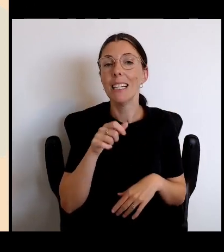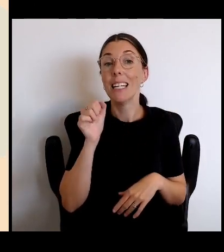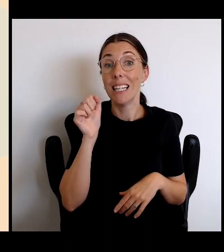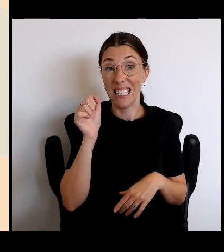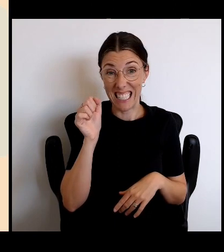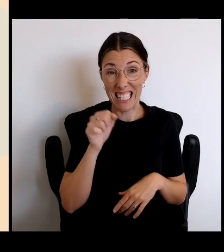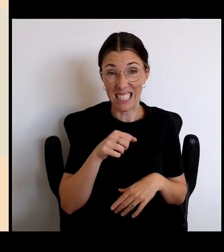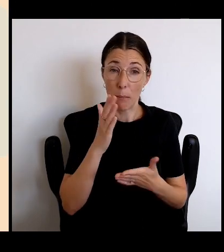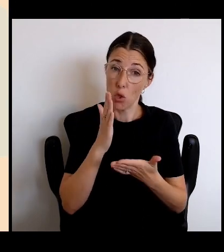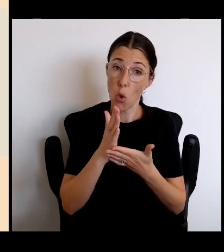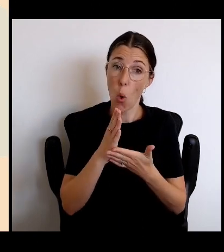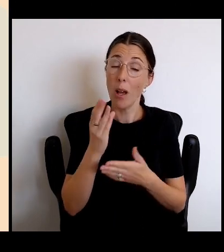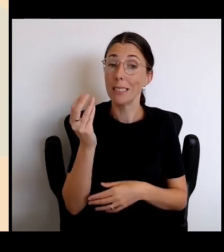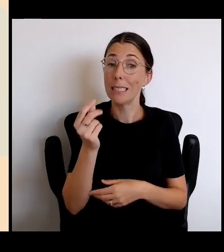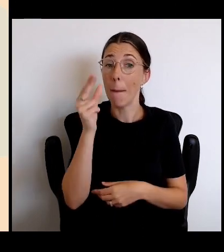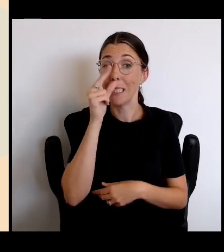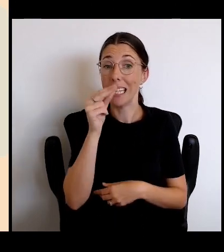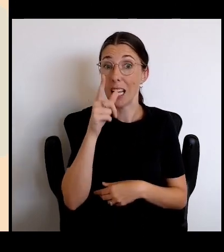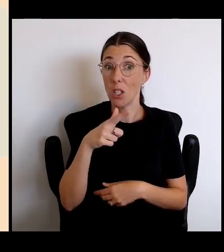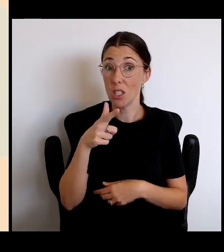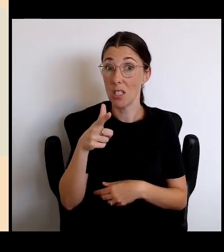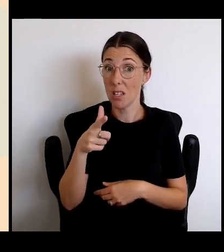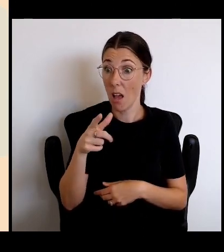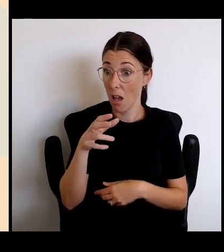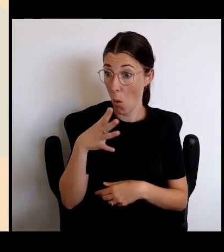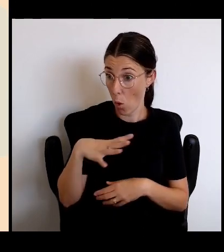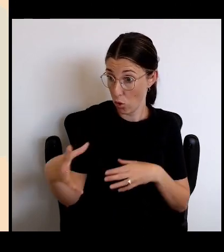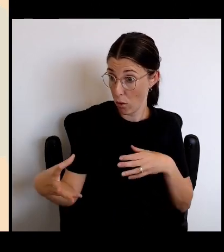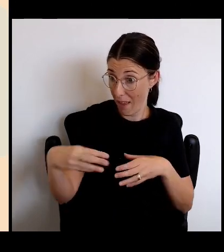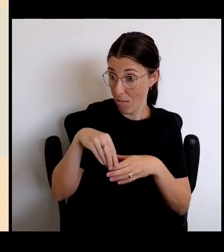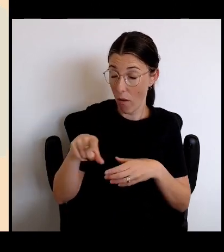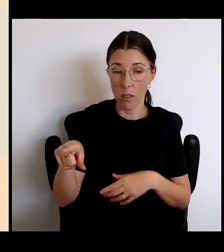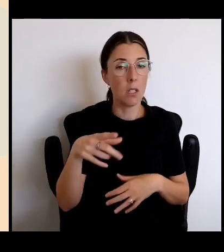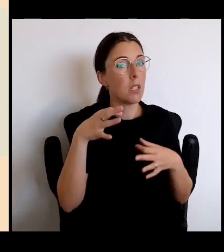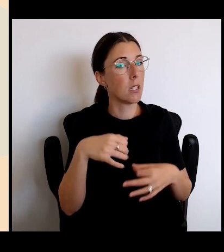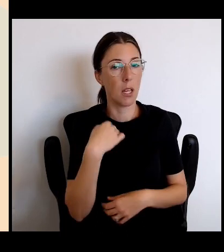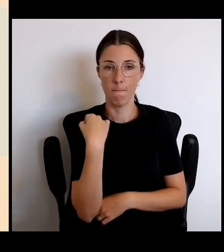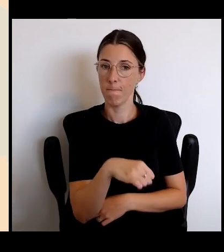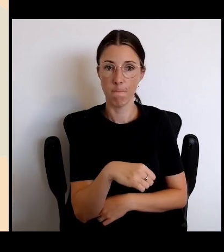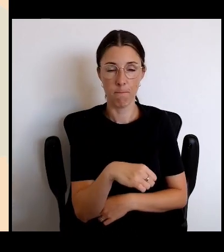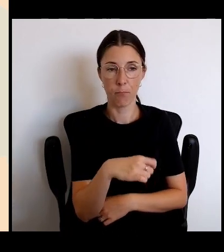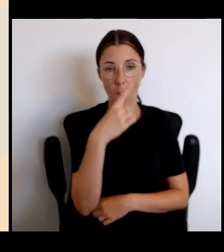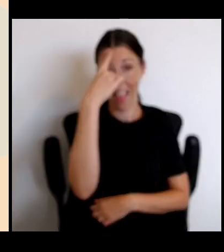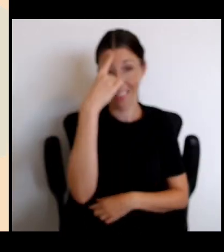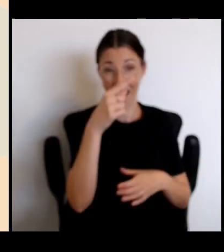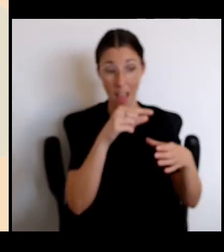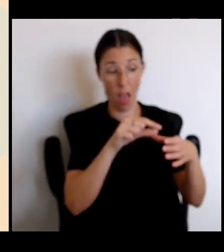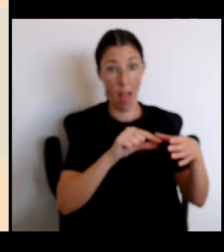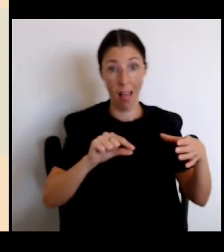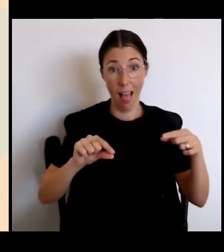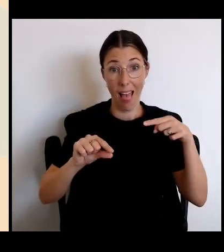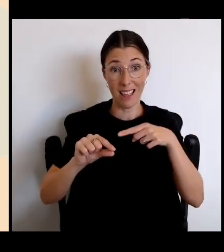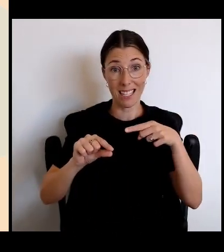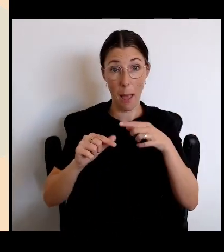have teenagers who were invited to the survey who chose not to. I think the size of our sample has helped to smooth that